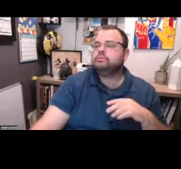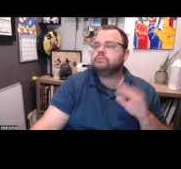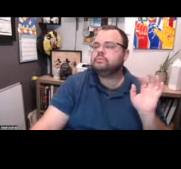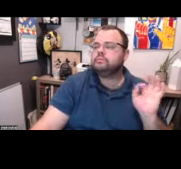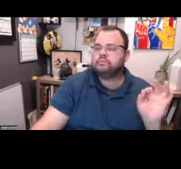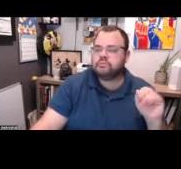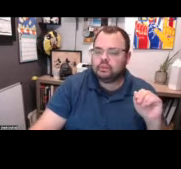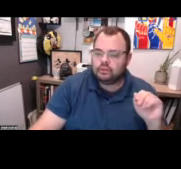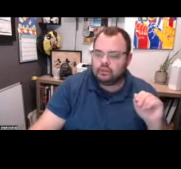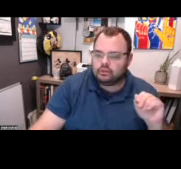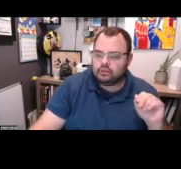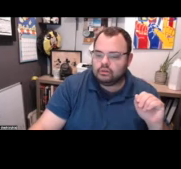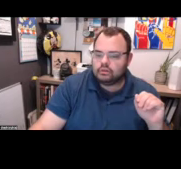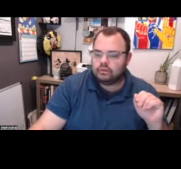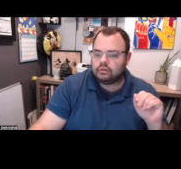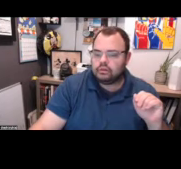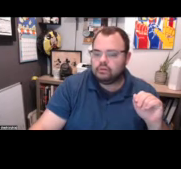the left side of the picture.